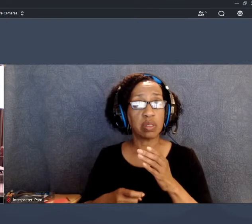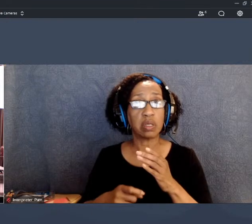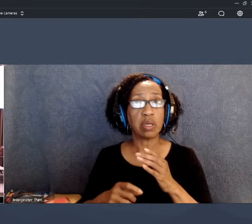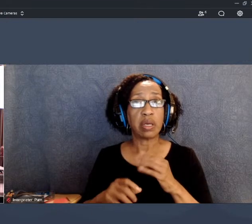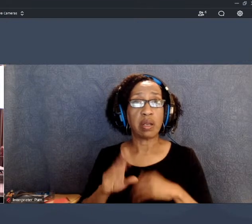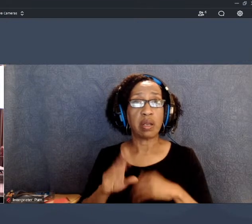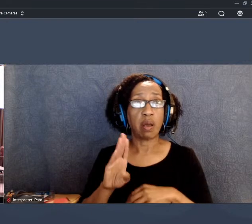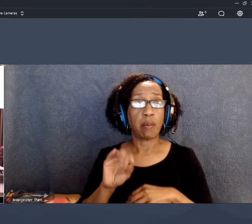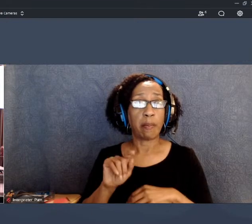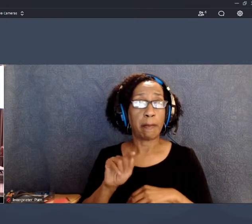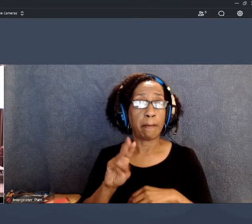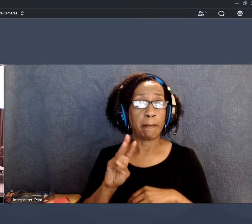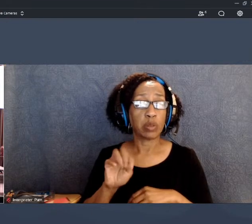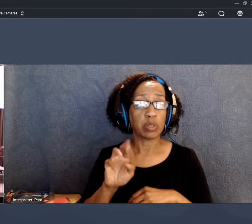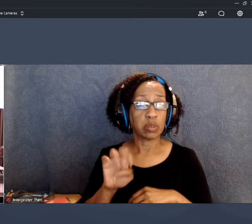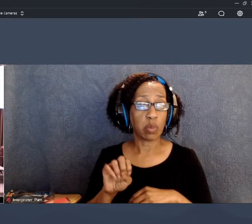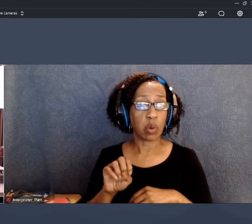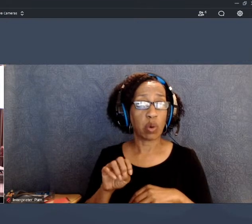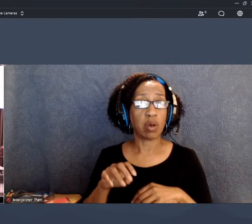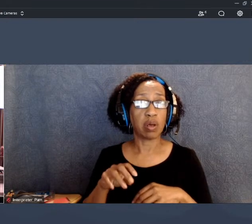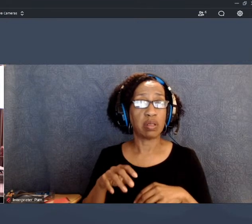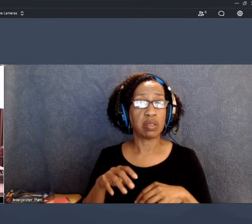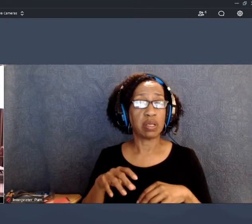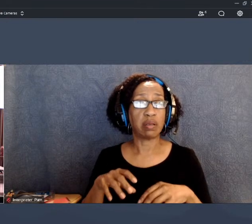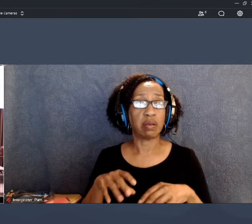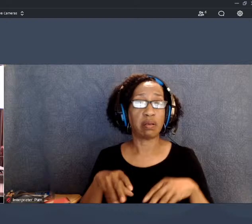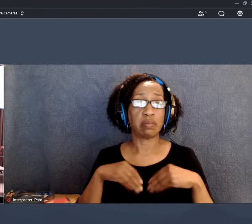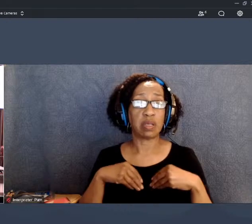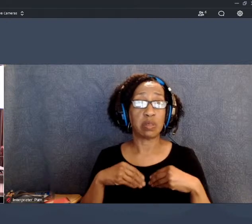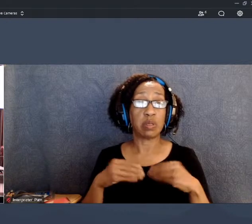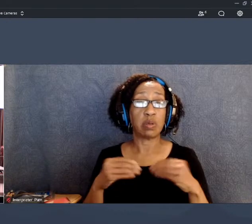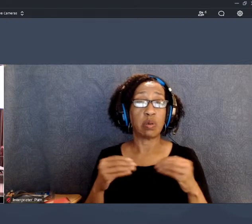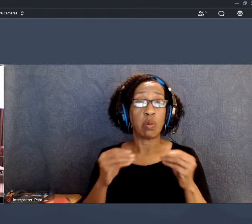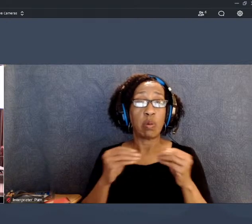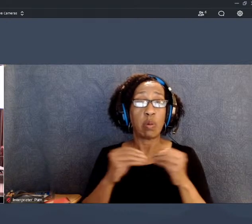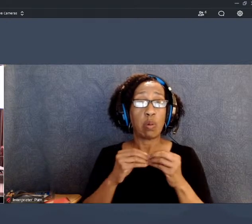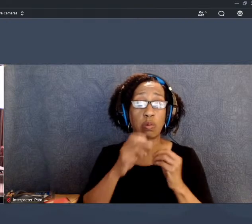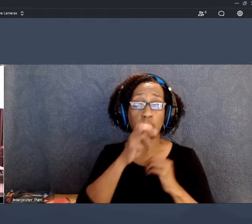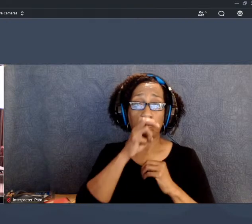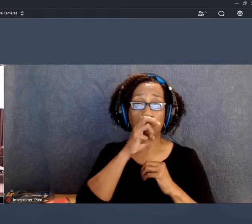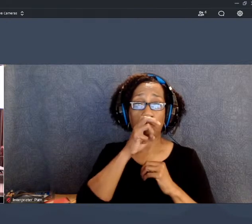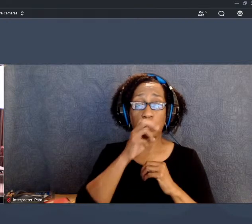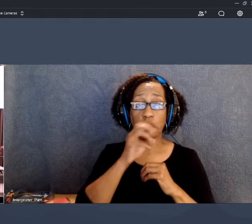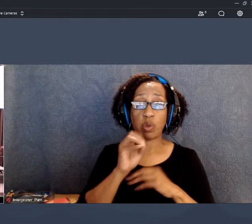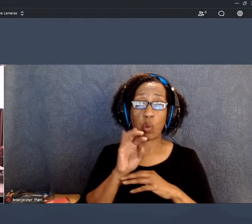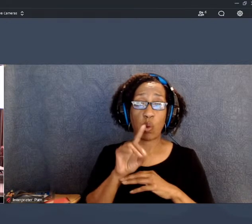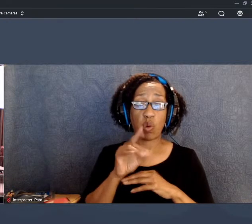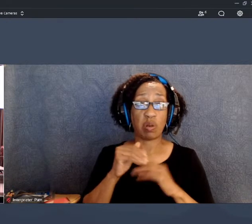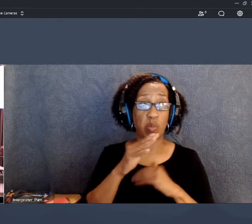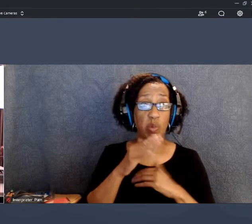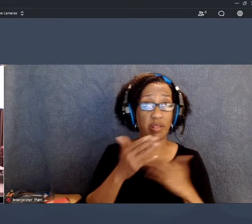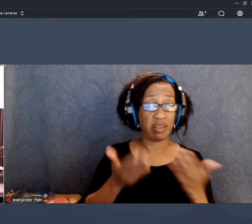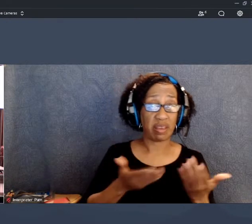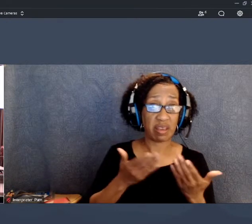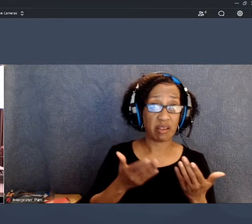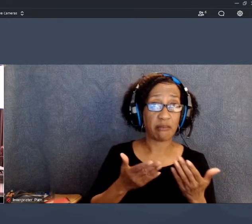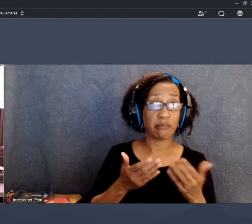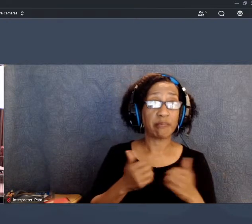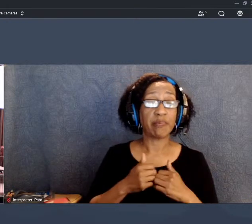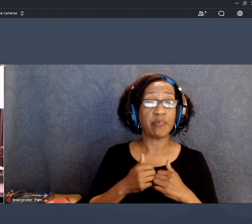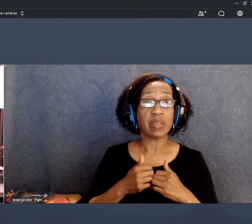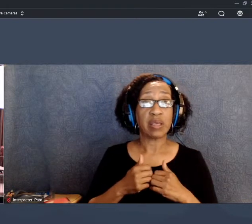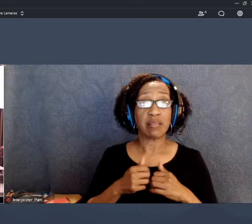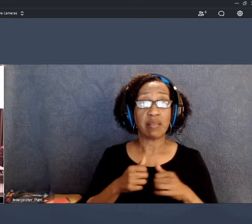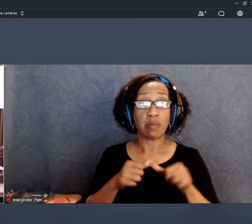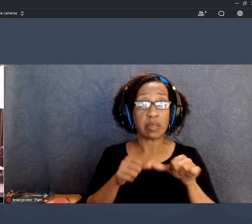has adopted a more stringent ordinance than we have here, essentially what they do is there's a slight increase in the deposit, because